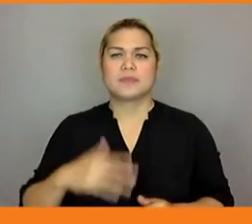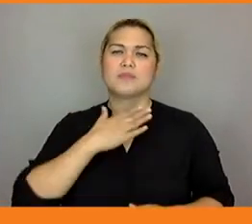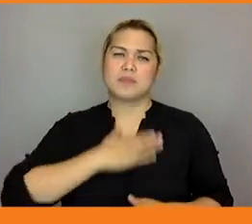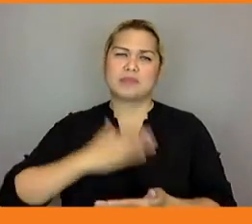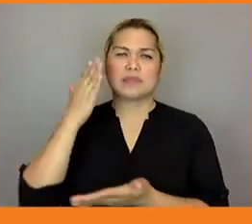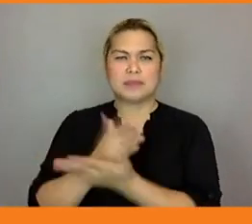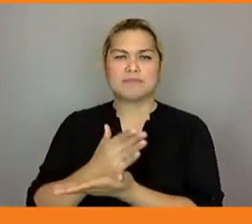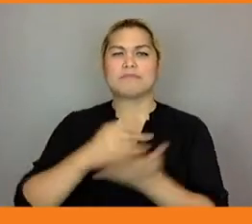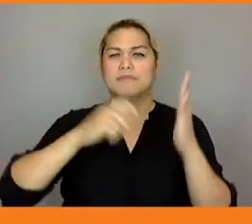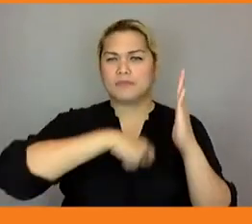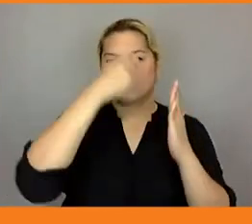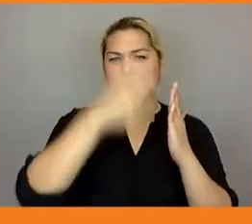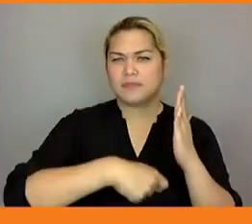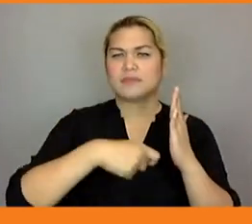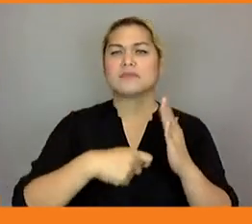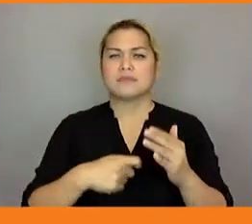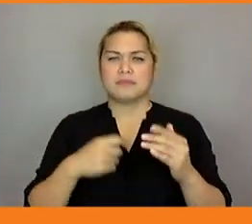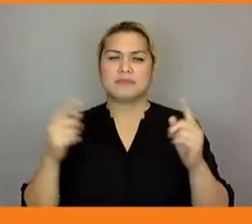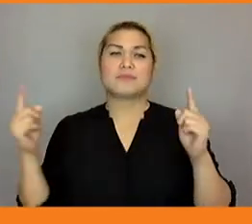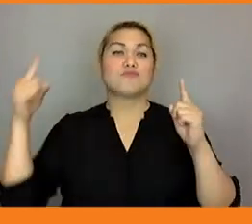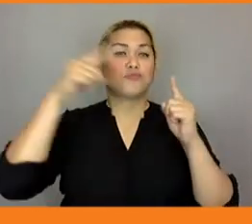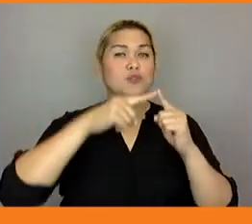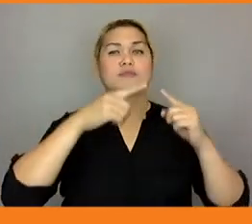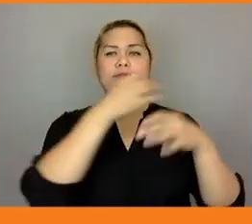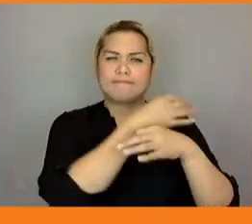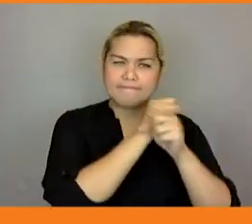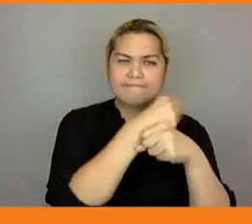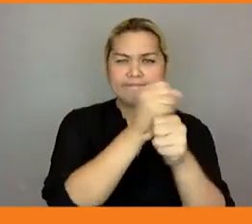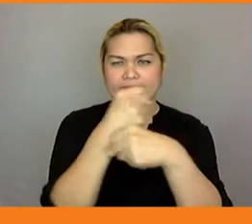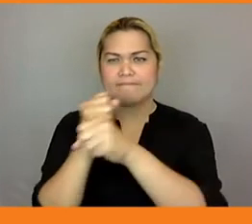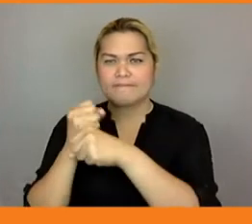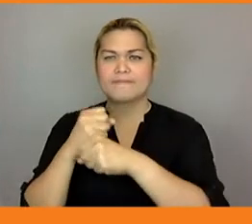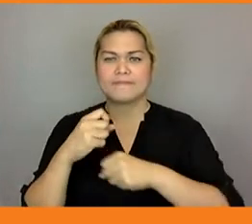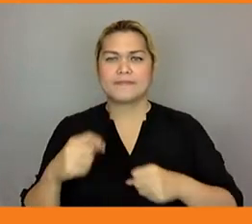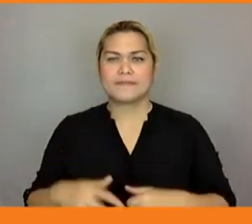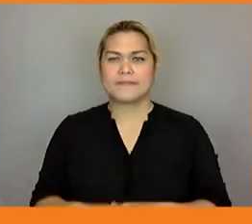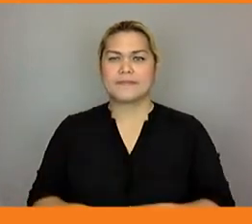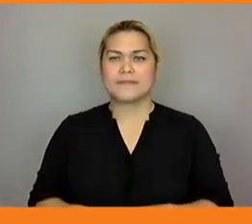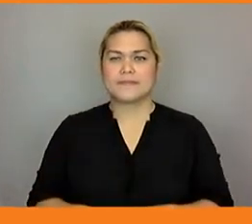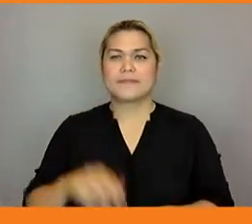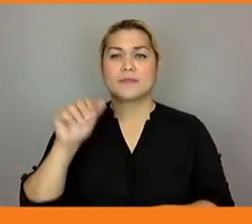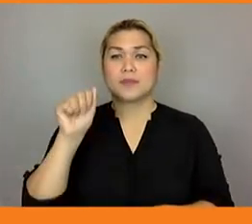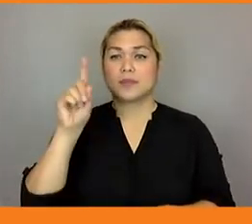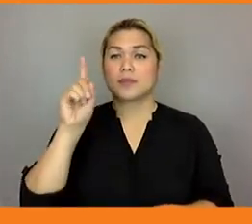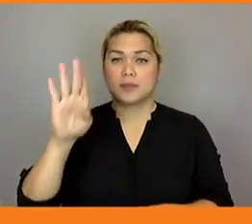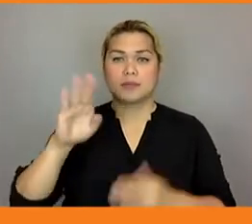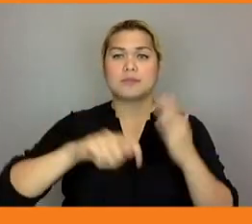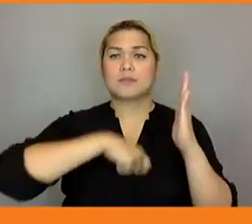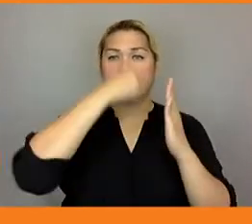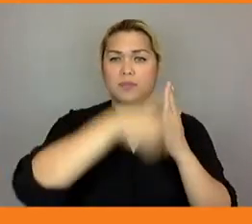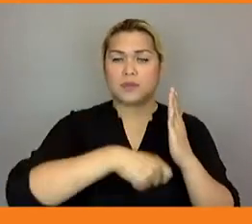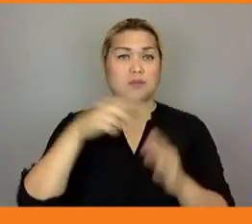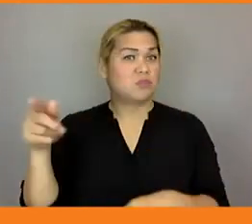rehabilitated. And most of the ADB-funded projects affected community is not aware of complaint mechanism procedure in absence of